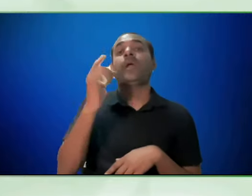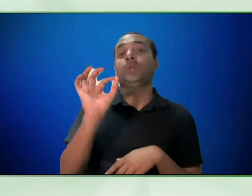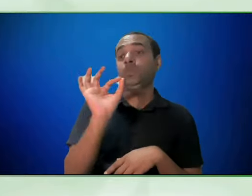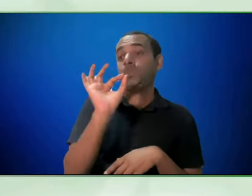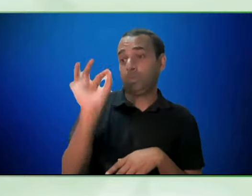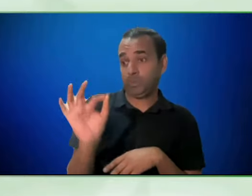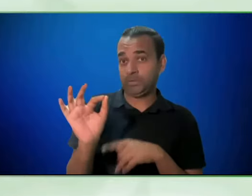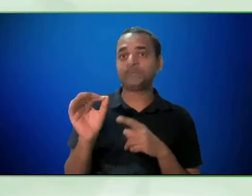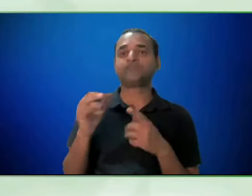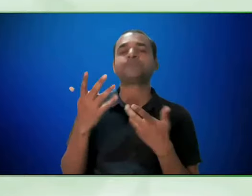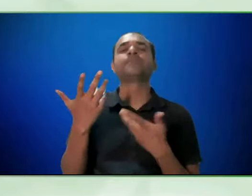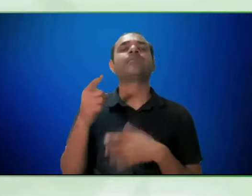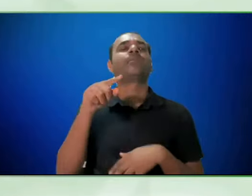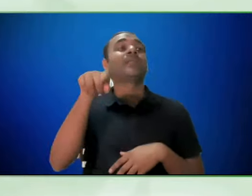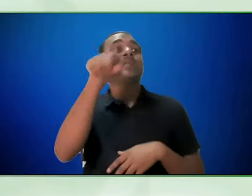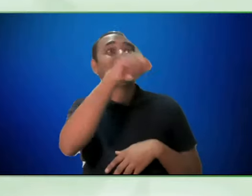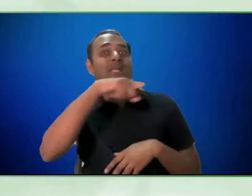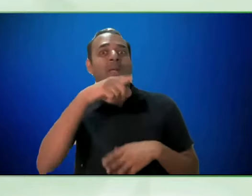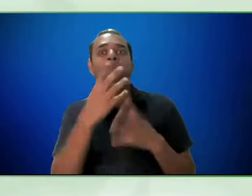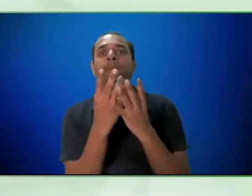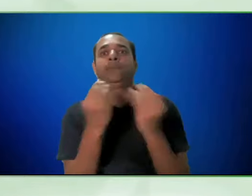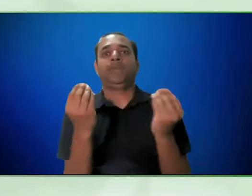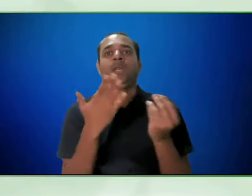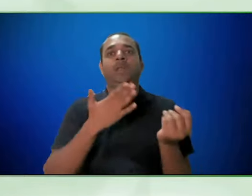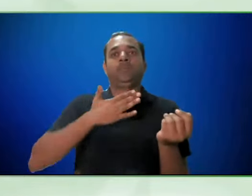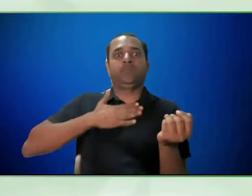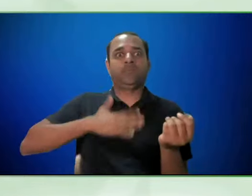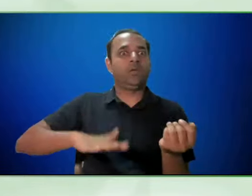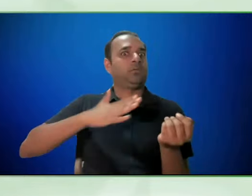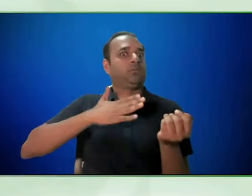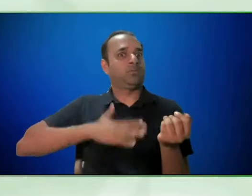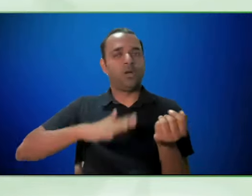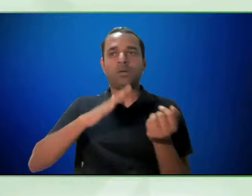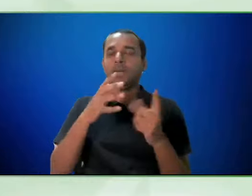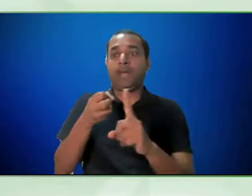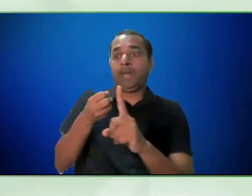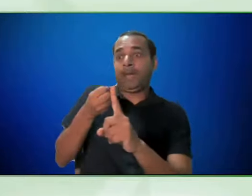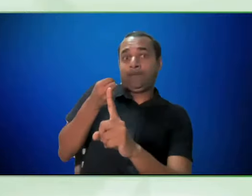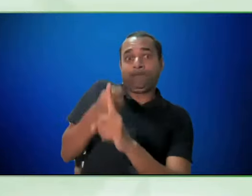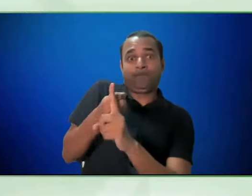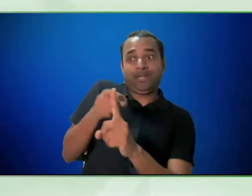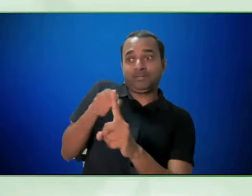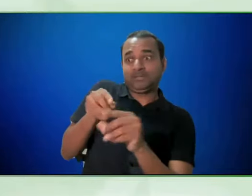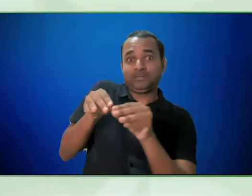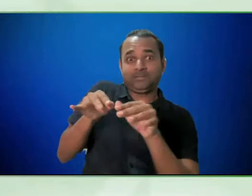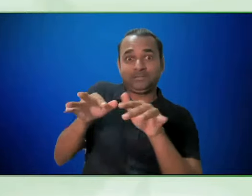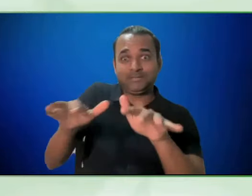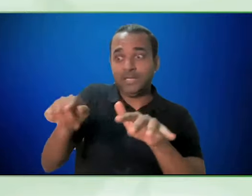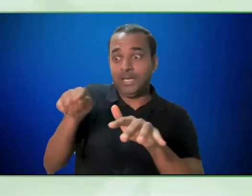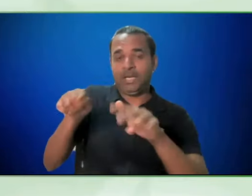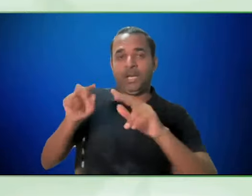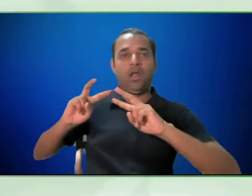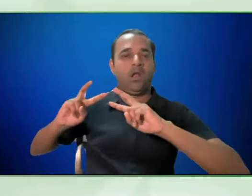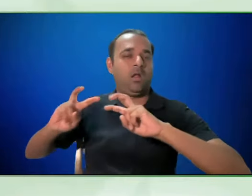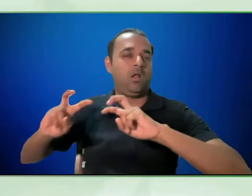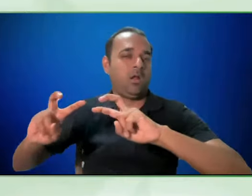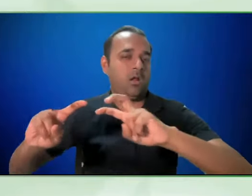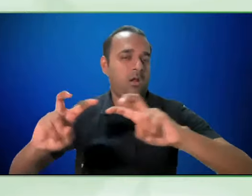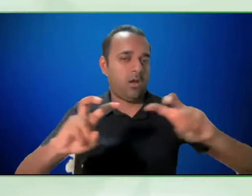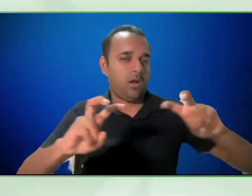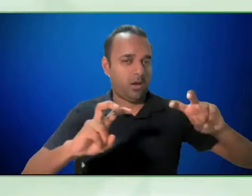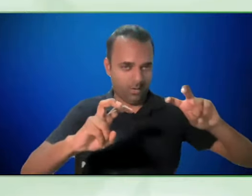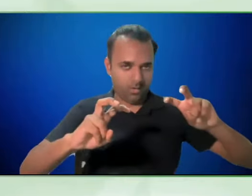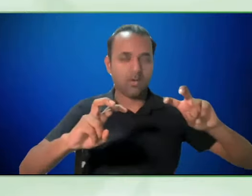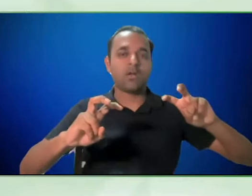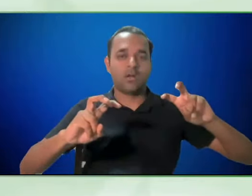and in different sectors, but we can see one big part of the studies are because of